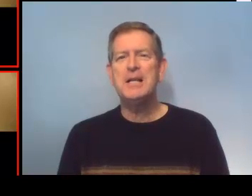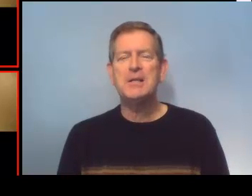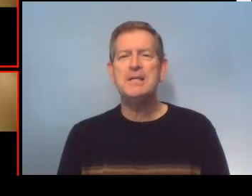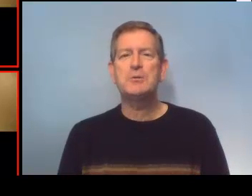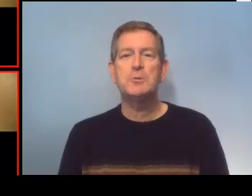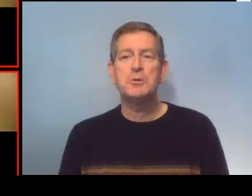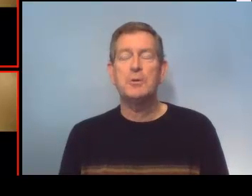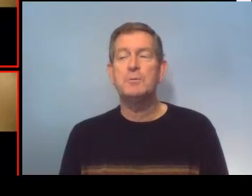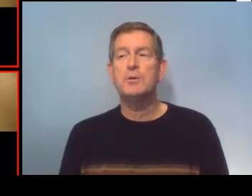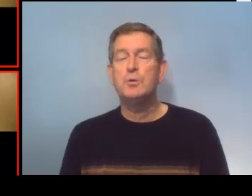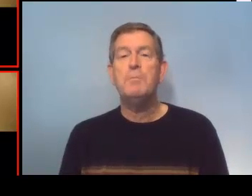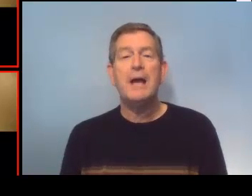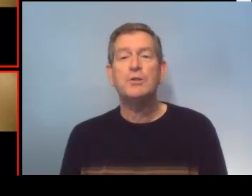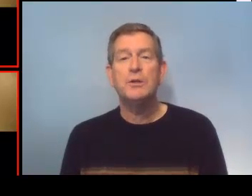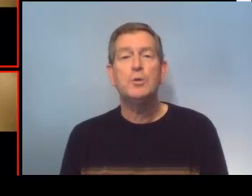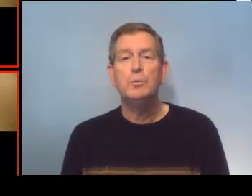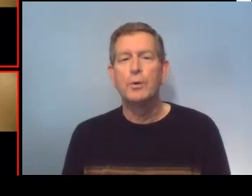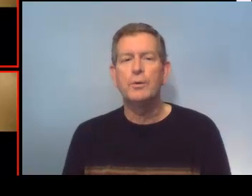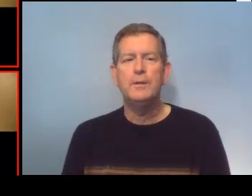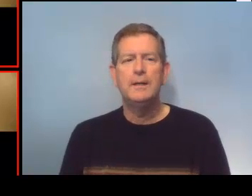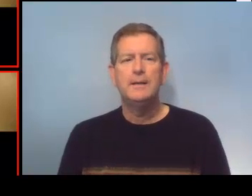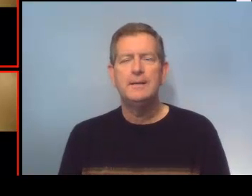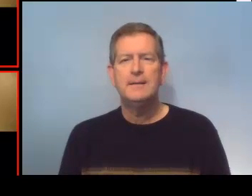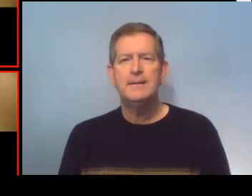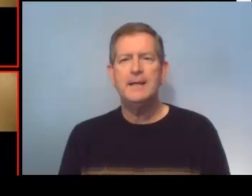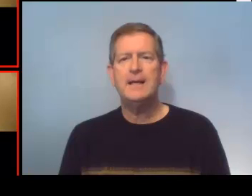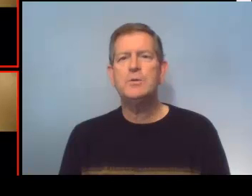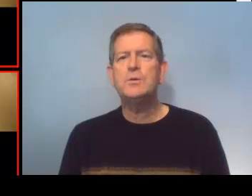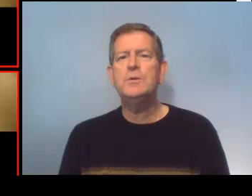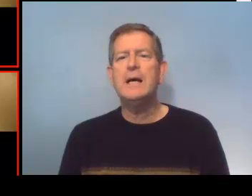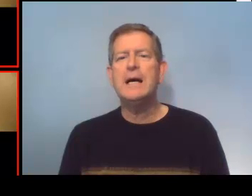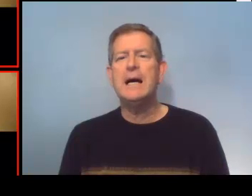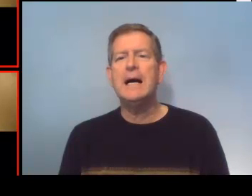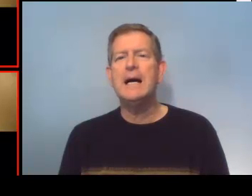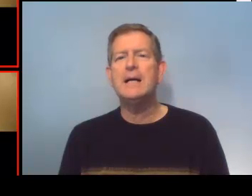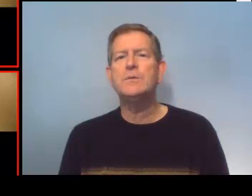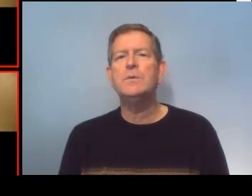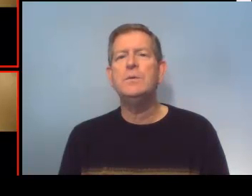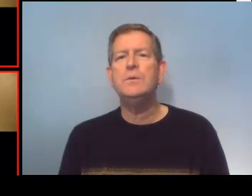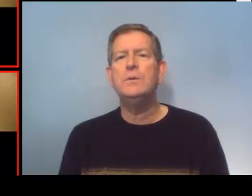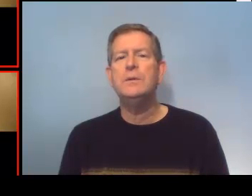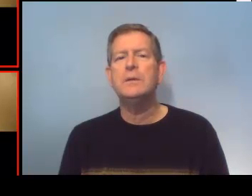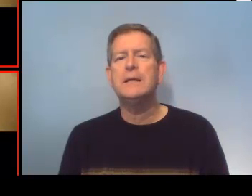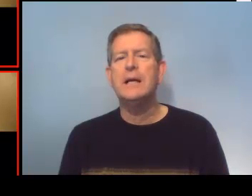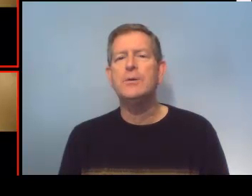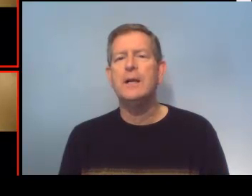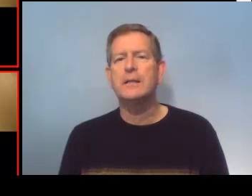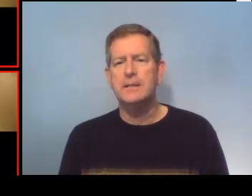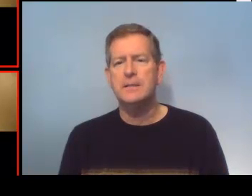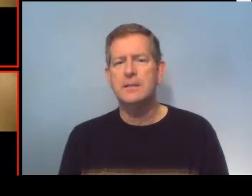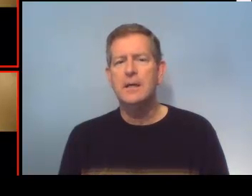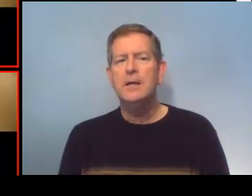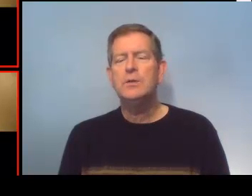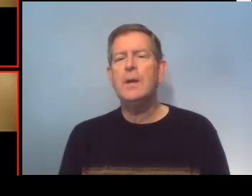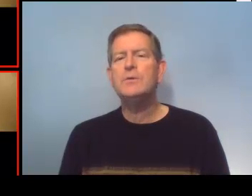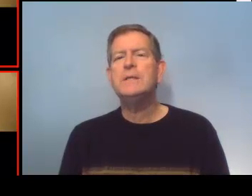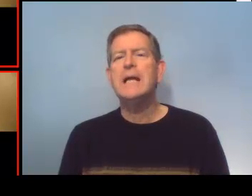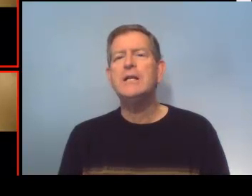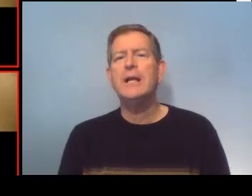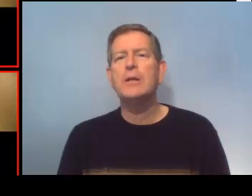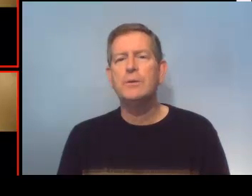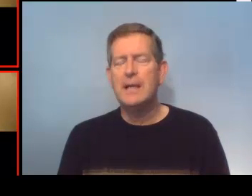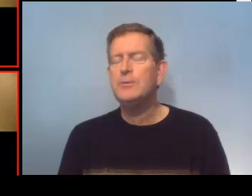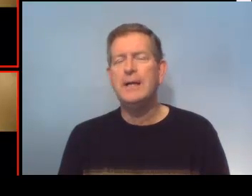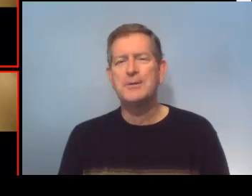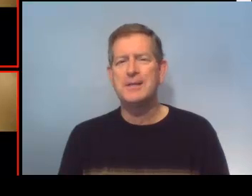un calculatrice sounds much too masculine, too brutal. Yeah, tu as une calculatrice. Tu as